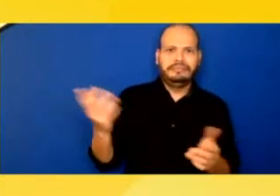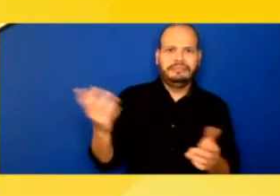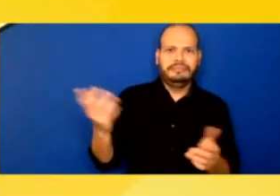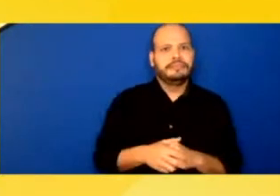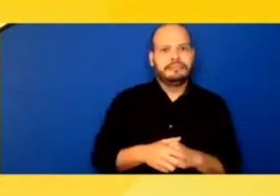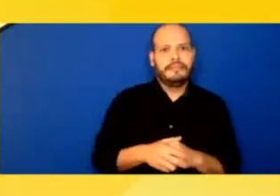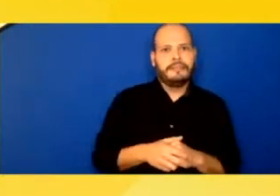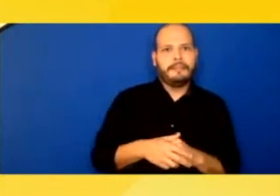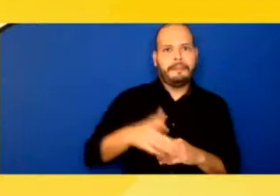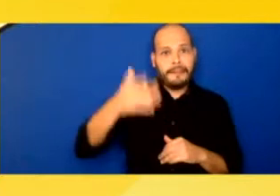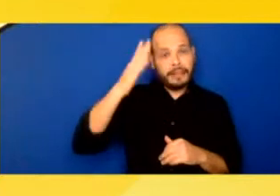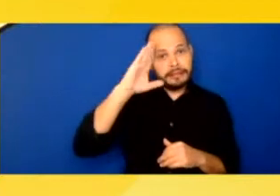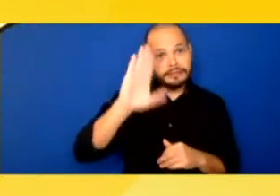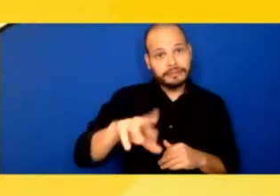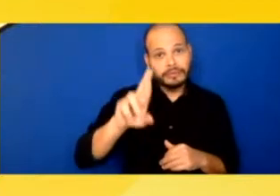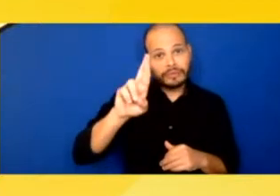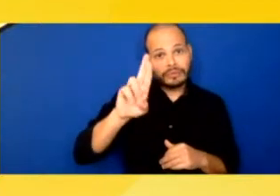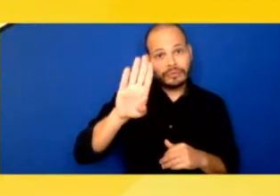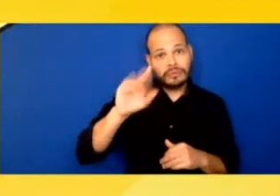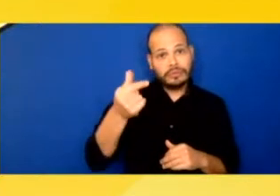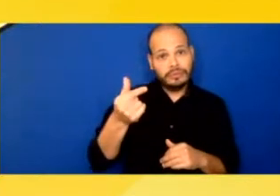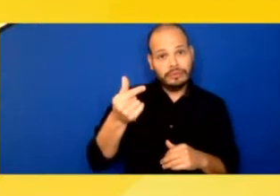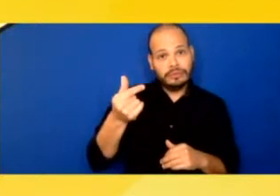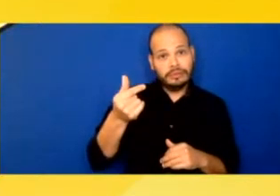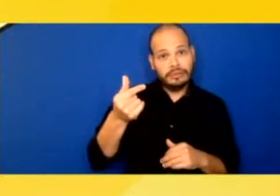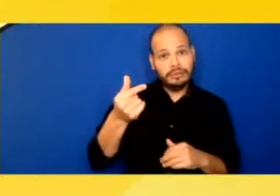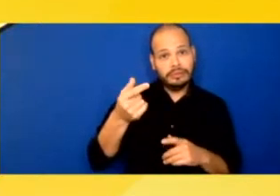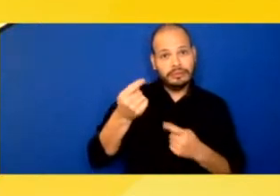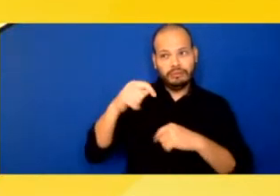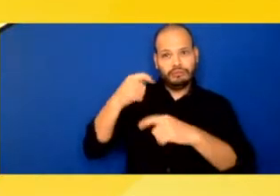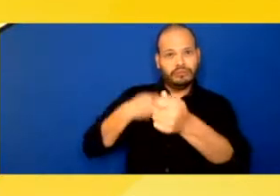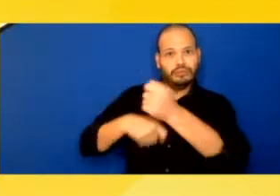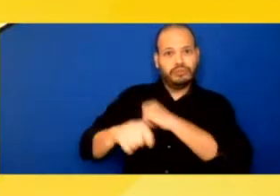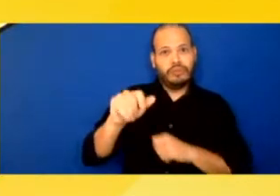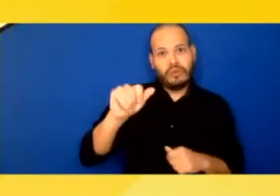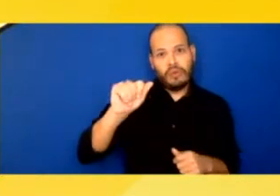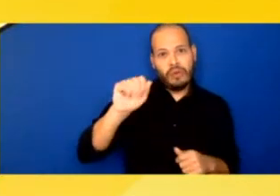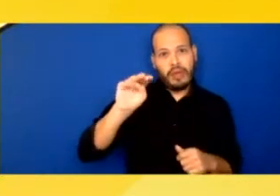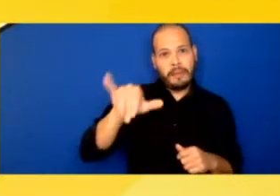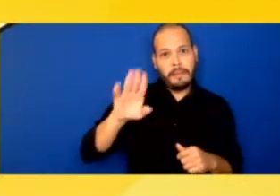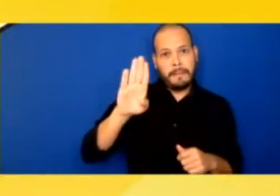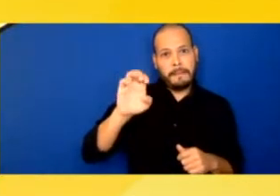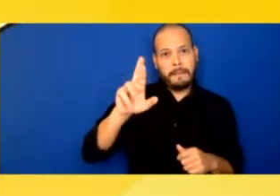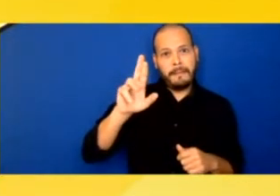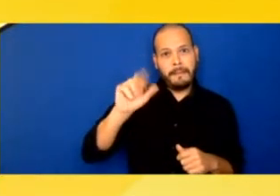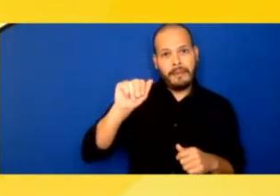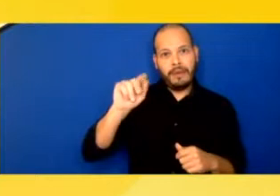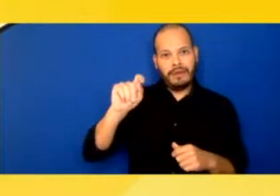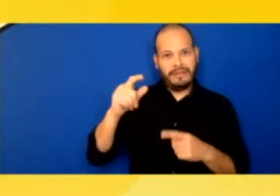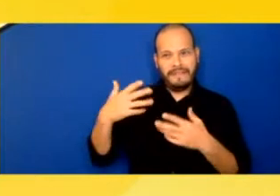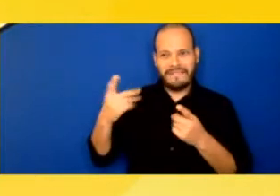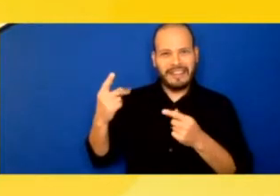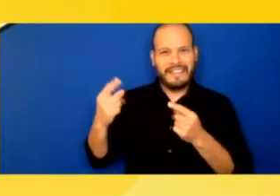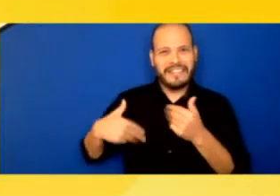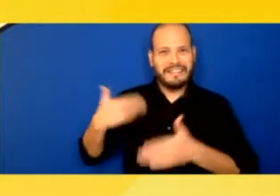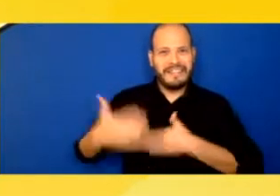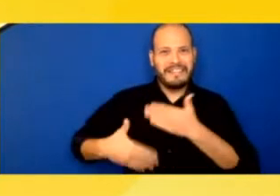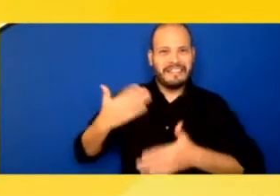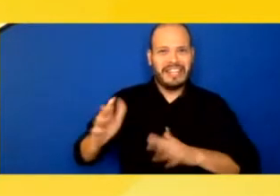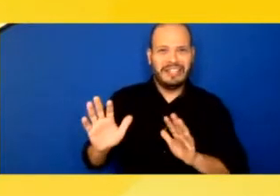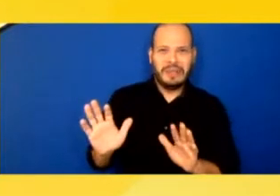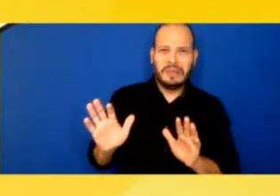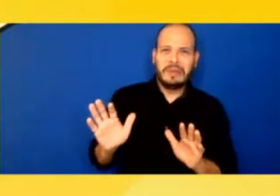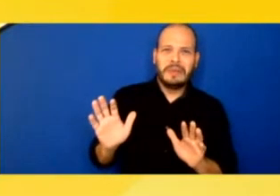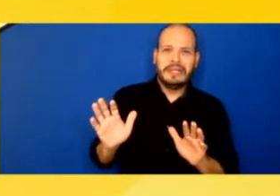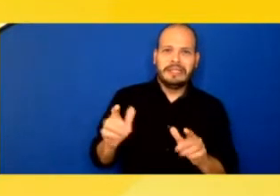that Senate, they have free health care. They have the highest wages and the best pension. It is a damnable situation. That's Lord